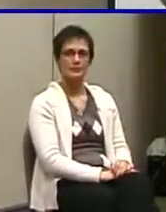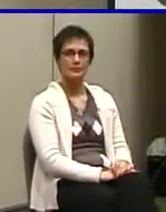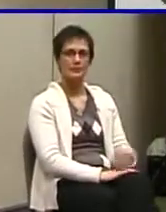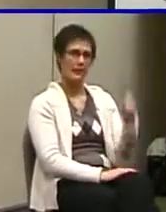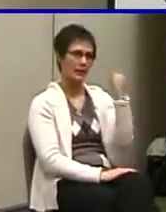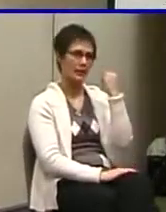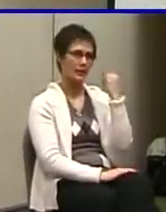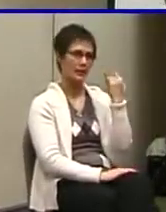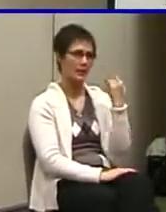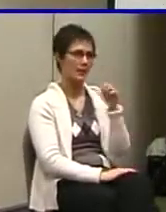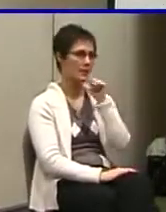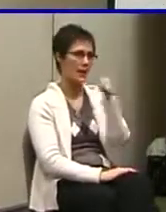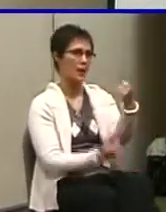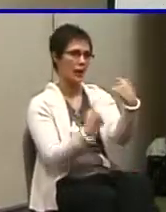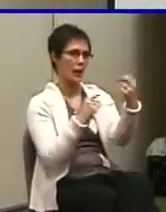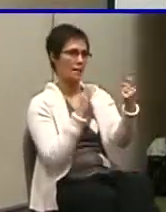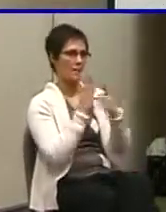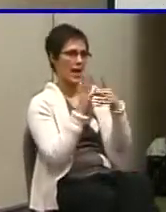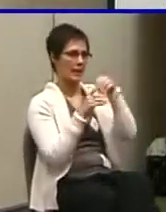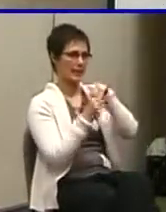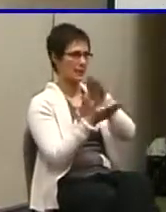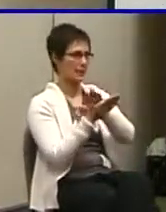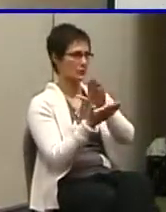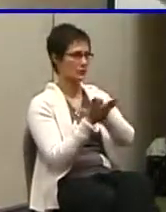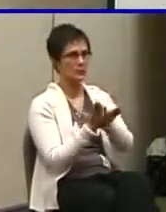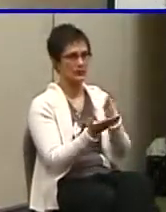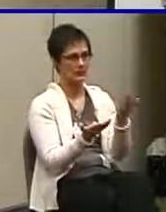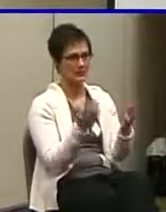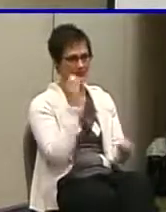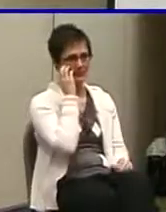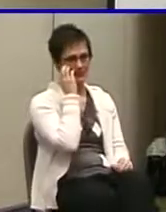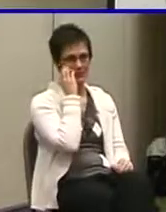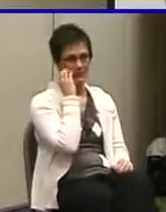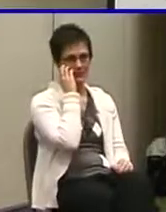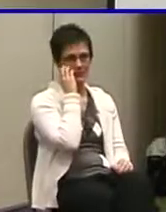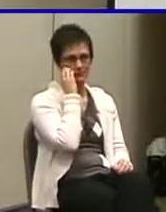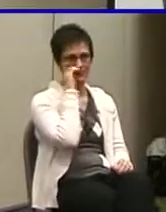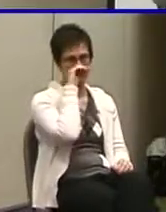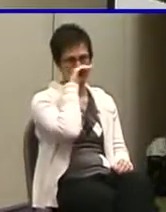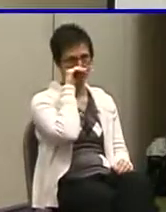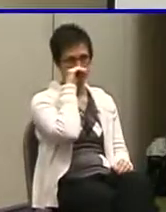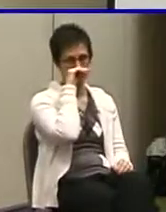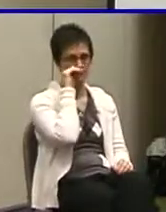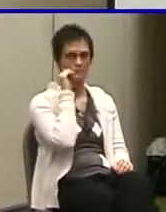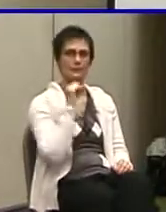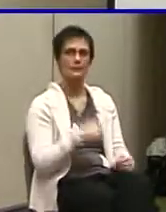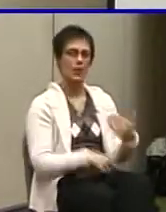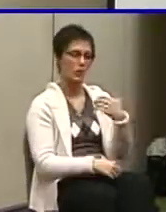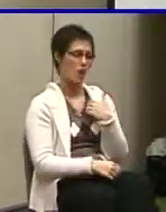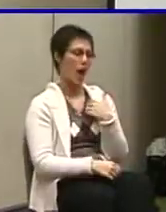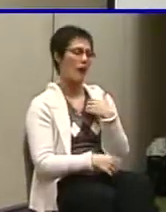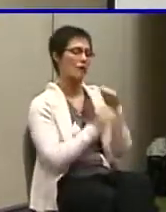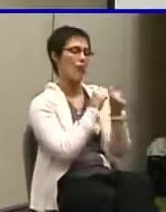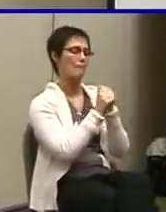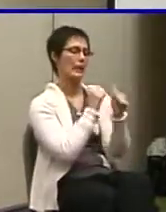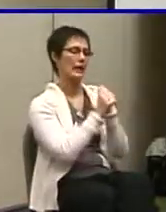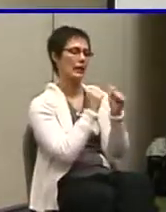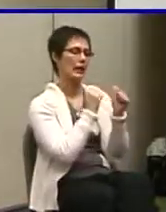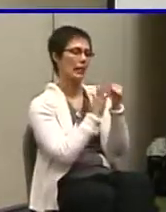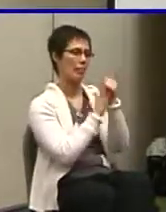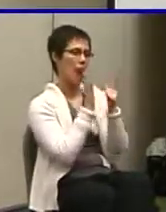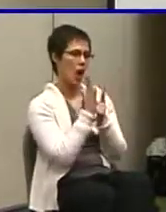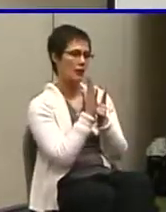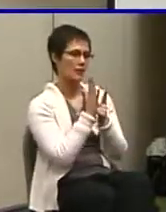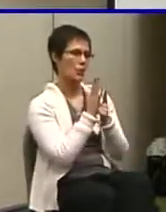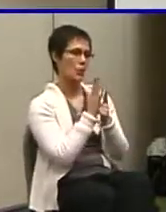If I'm in one of these, they wouldn't be back in our school. Then and you've got the same. I mean, you've got competing laws here for weapons and drugs. You've